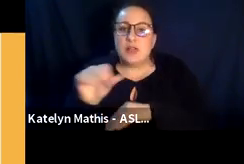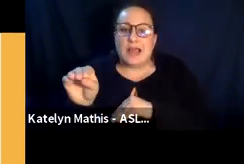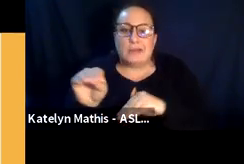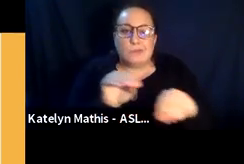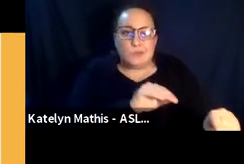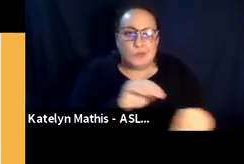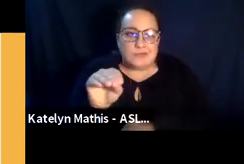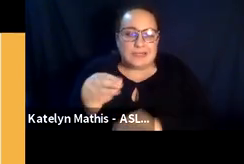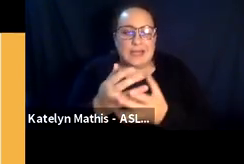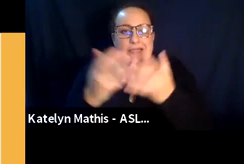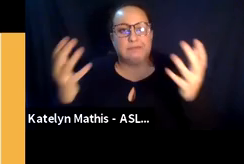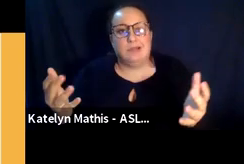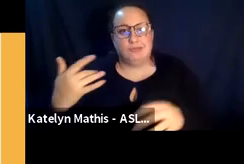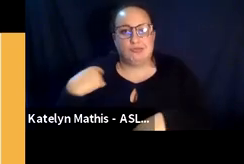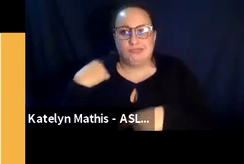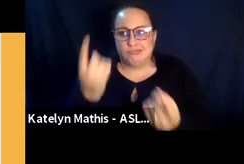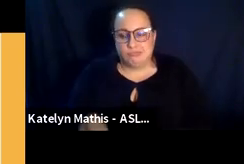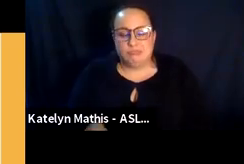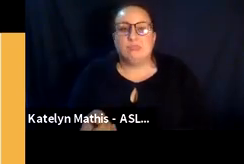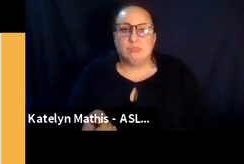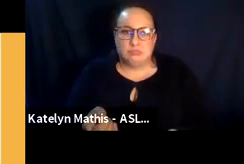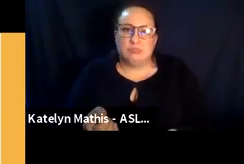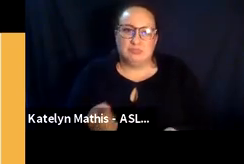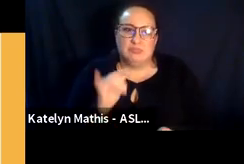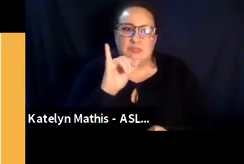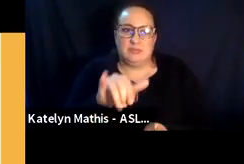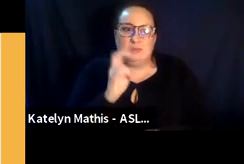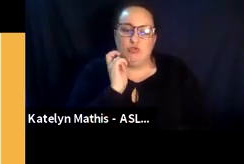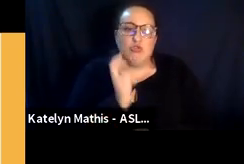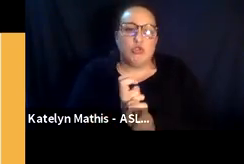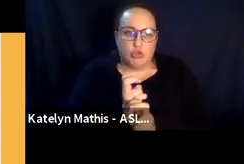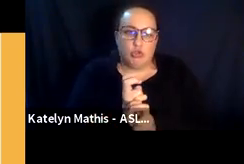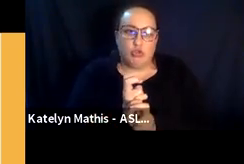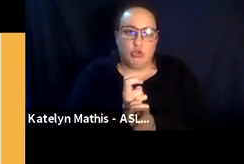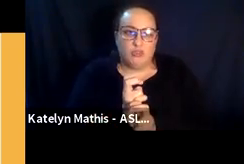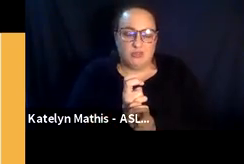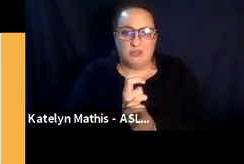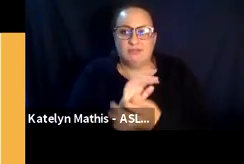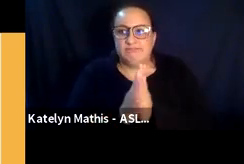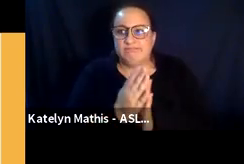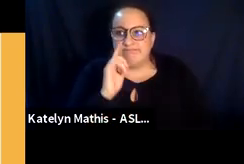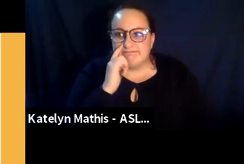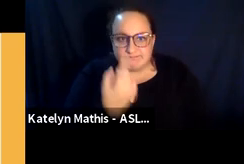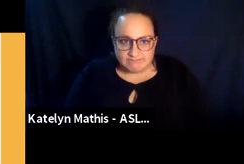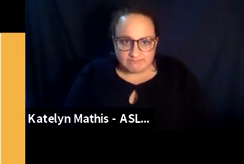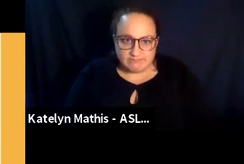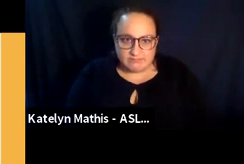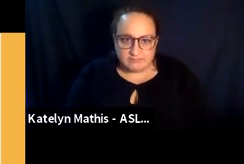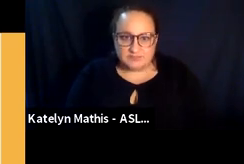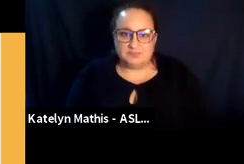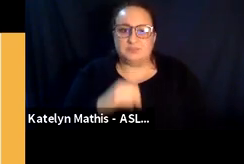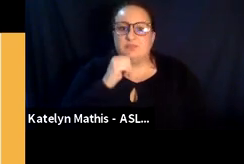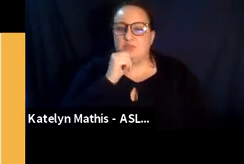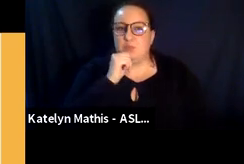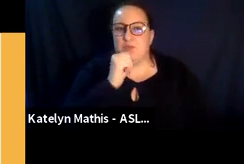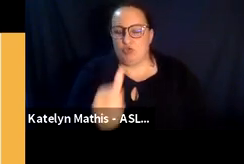as they normally do. And so this can be really hard and cause boredom. They're not getting that input and